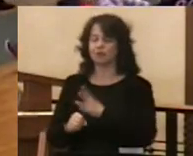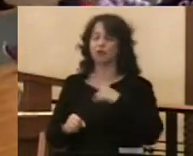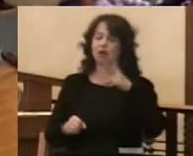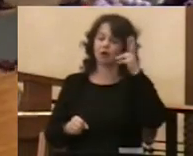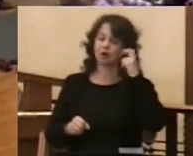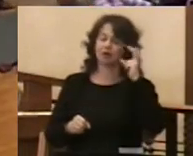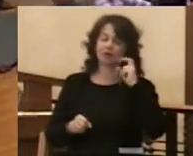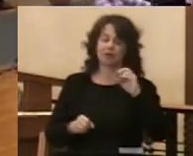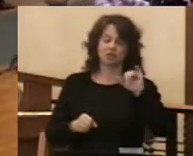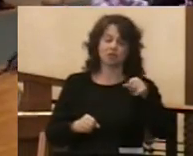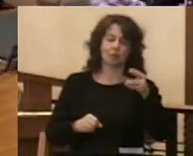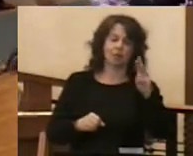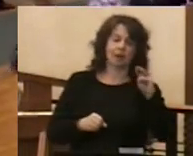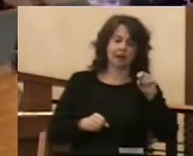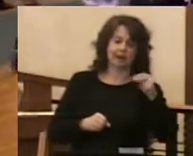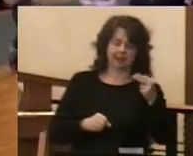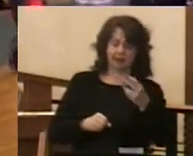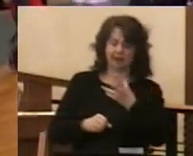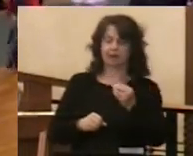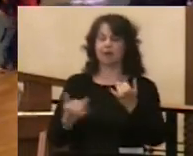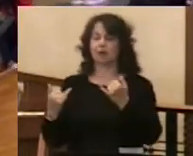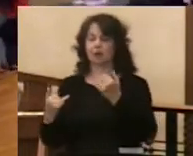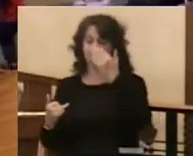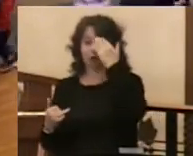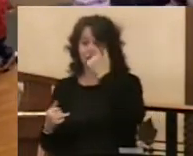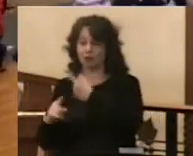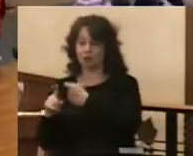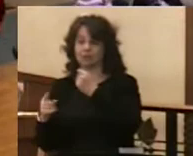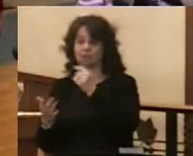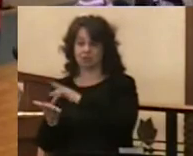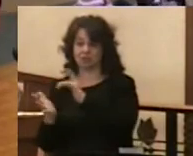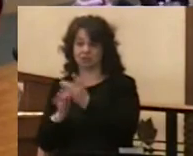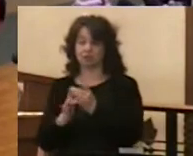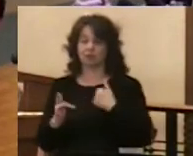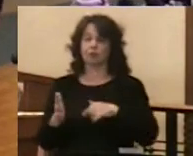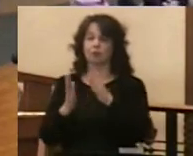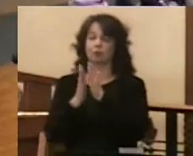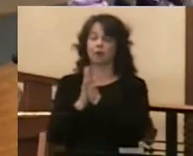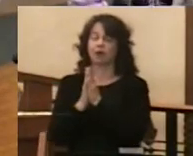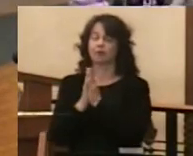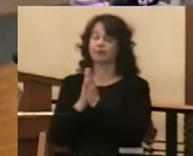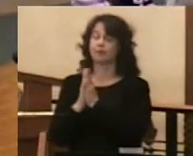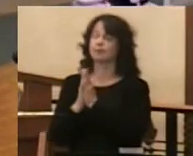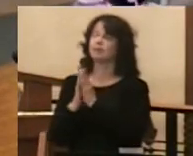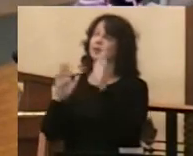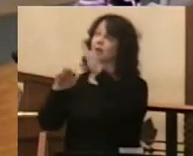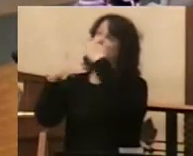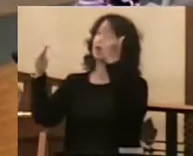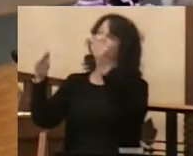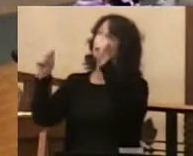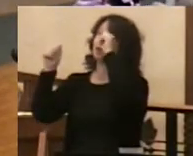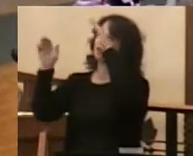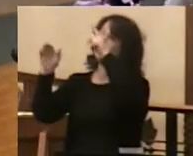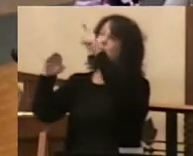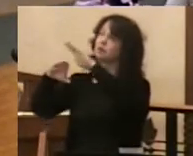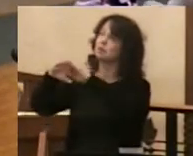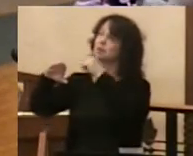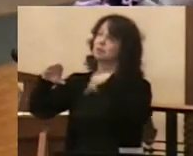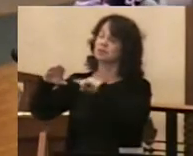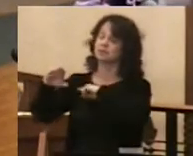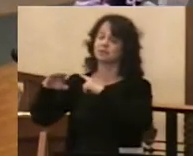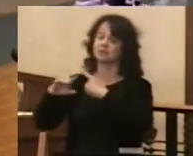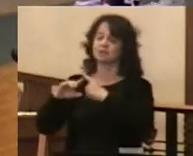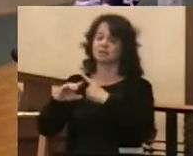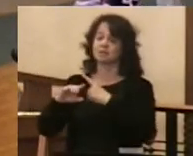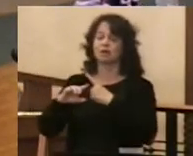Jesus. So I want you to know this. Let us pray. Heavenly Father, you call us from the greatest to the